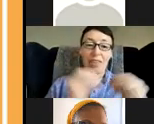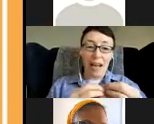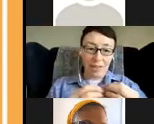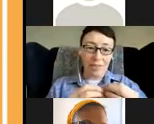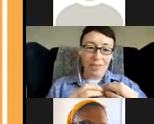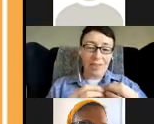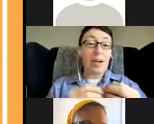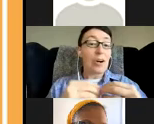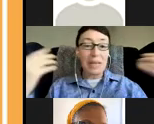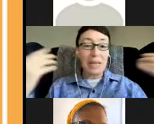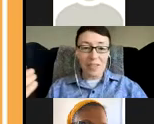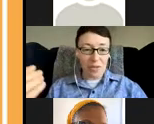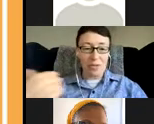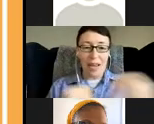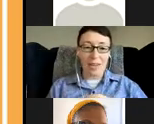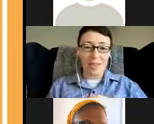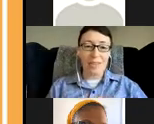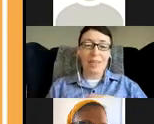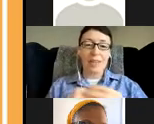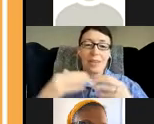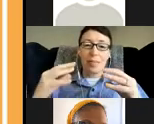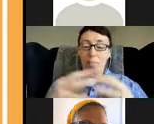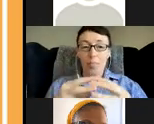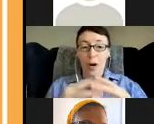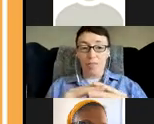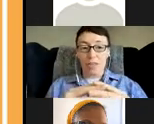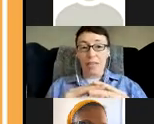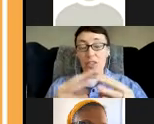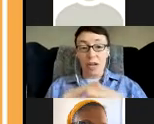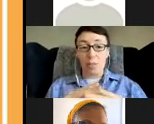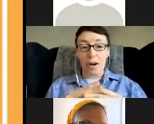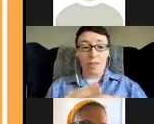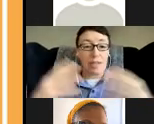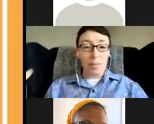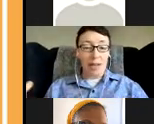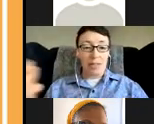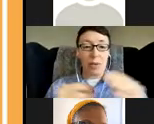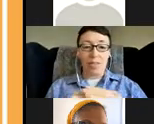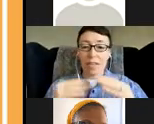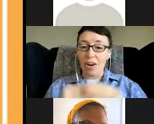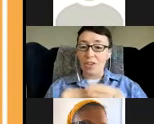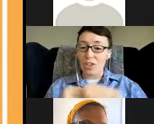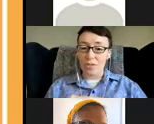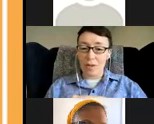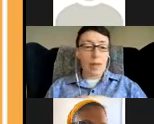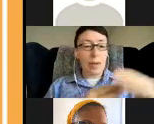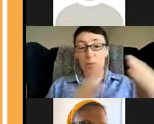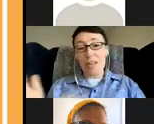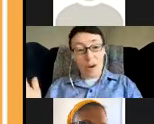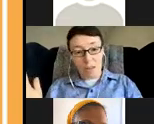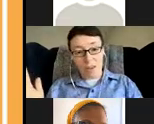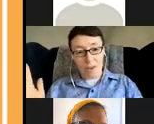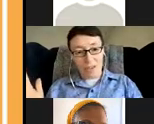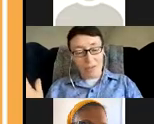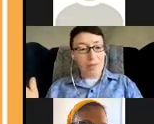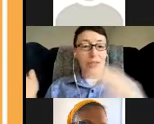have tackled or begun to tackle poverty and child poverty, the impacts of poverty on children. But we didn't